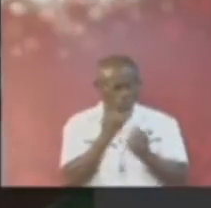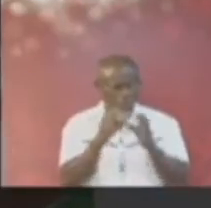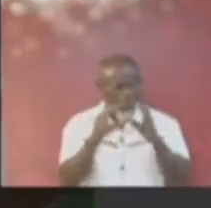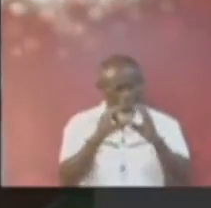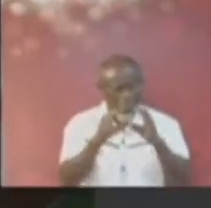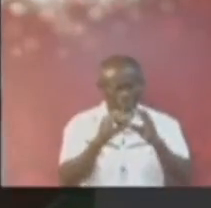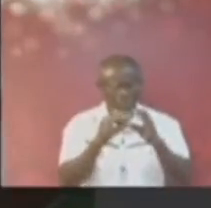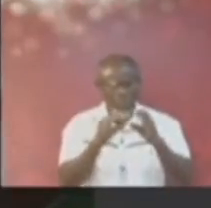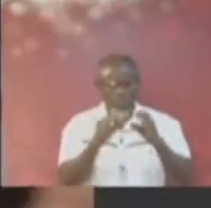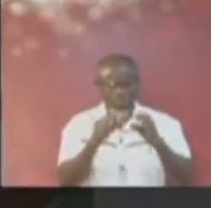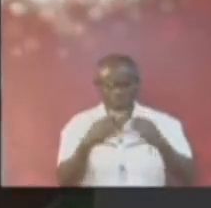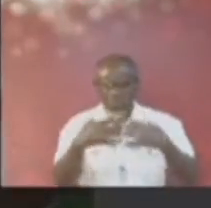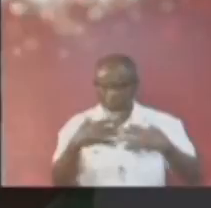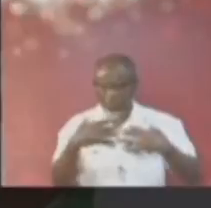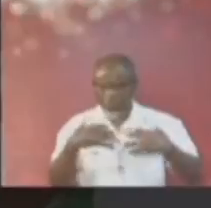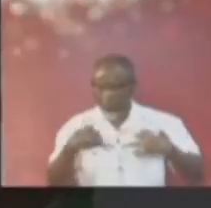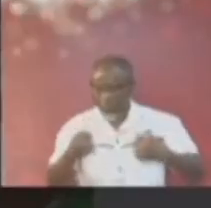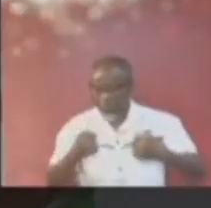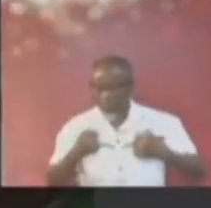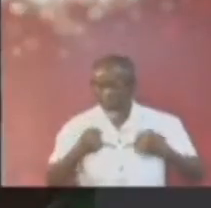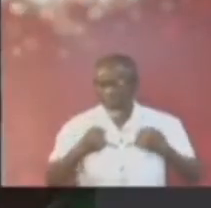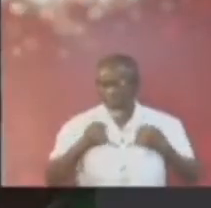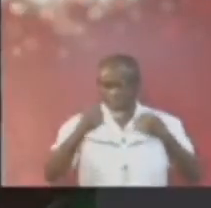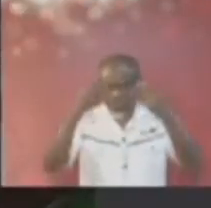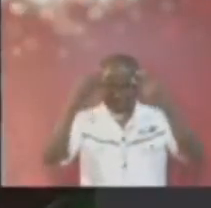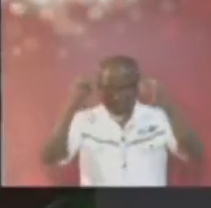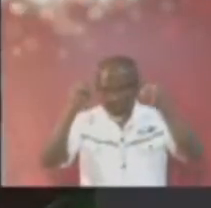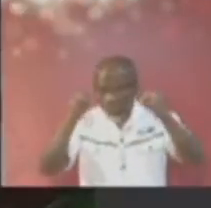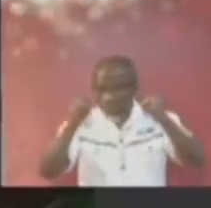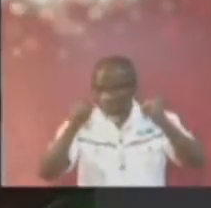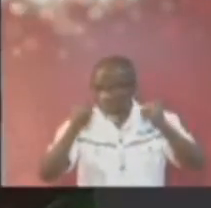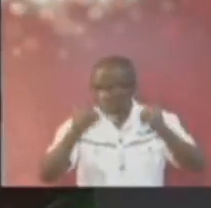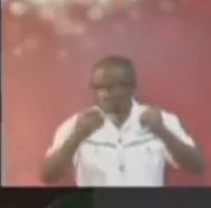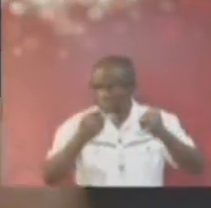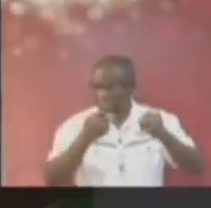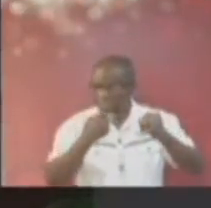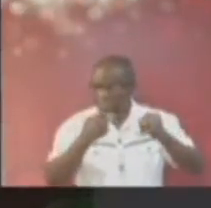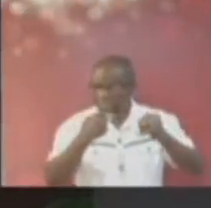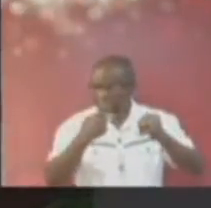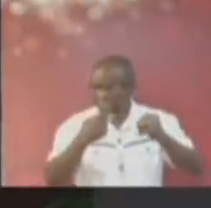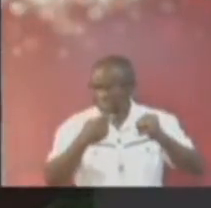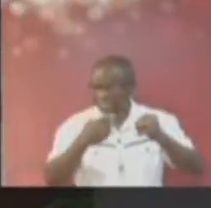of Health is saying you have to check Ministry of Agriculture, and Ministry of Agriculture says you need